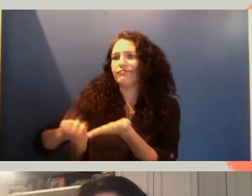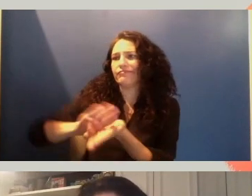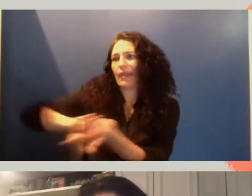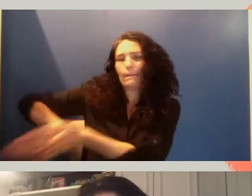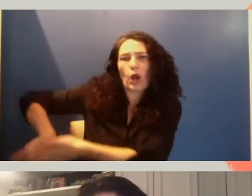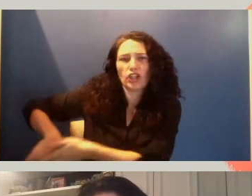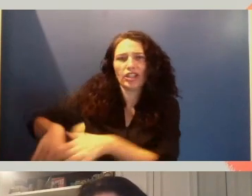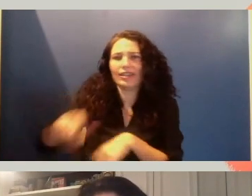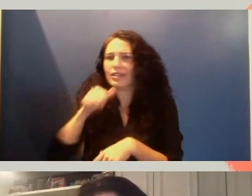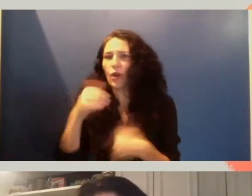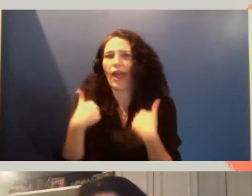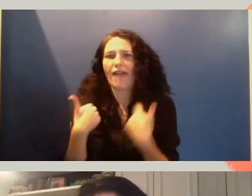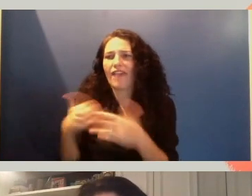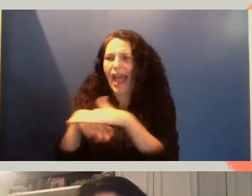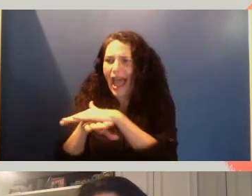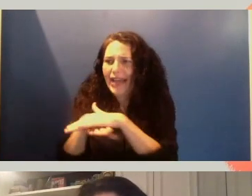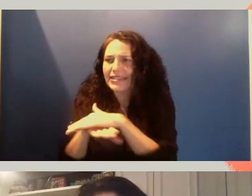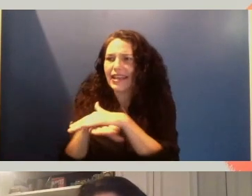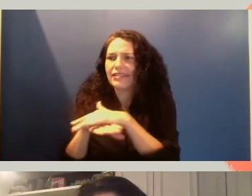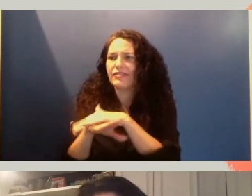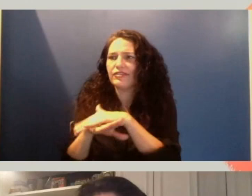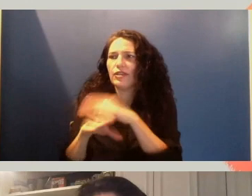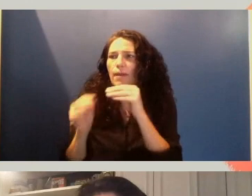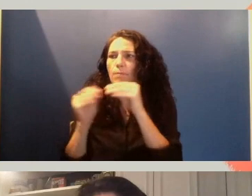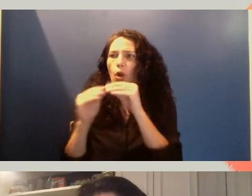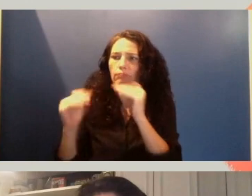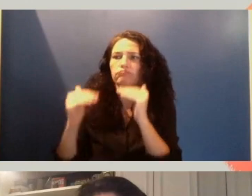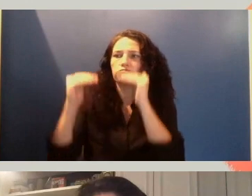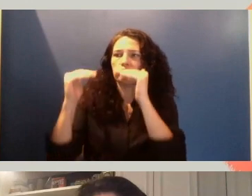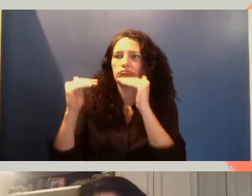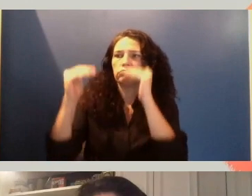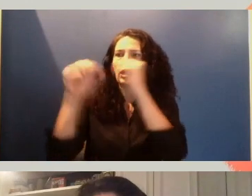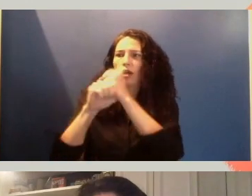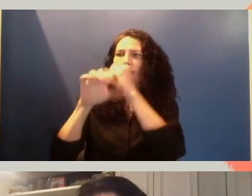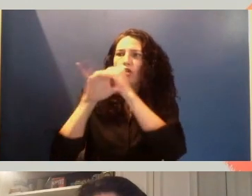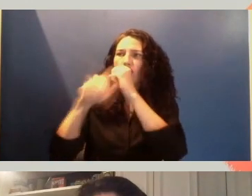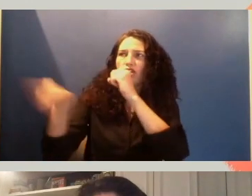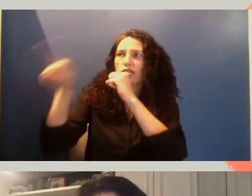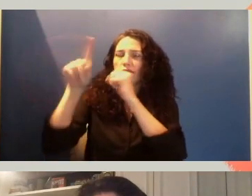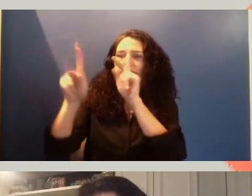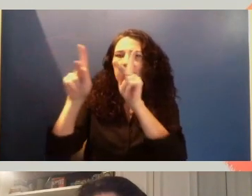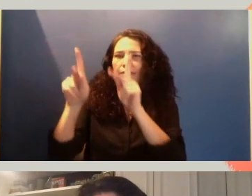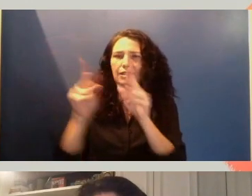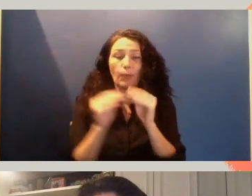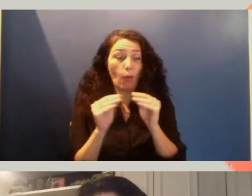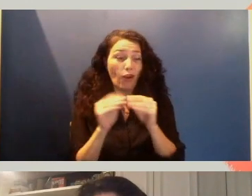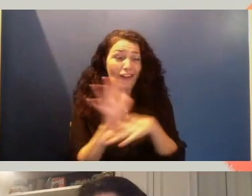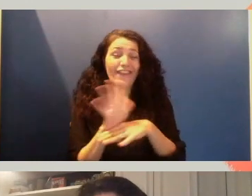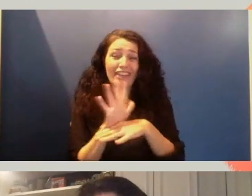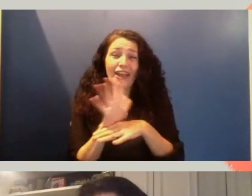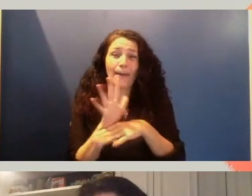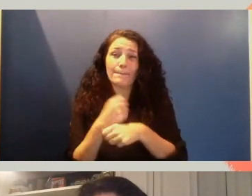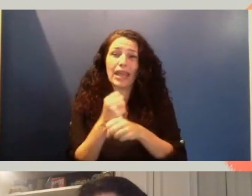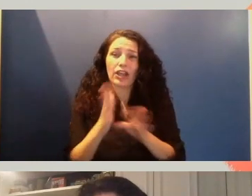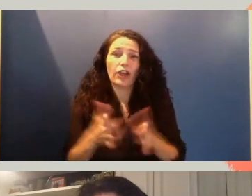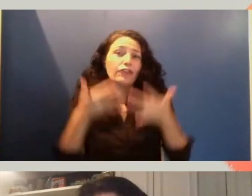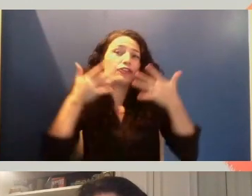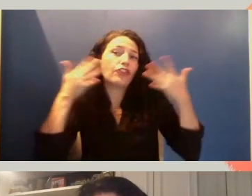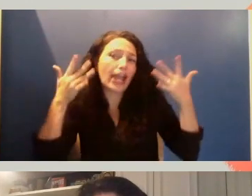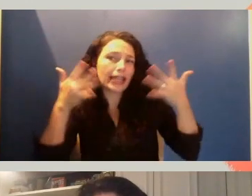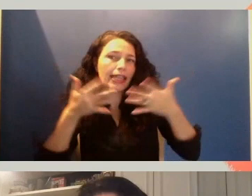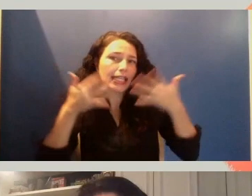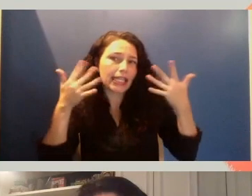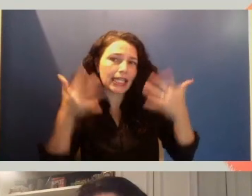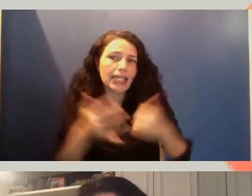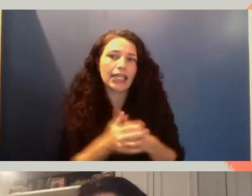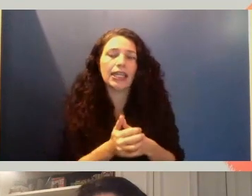commercial players. It's certainly much more filmmaker friendly in those cases. And then I would also argue